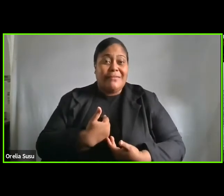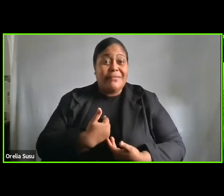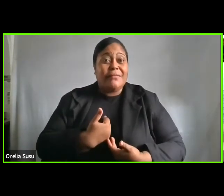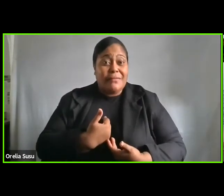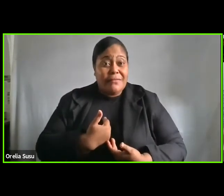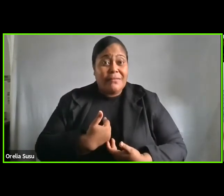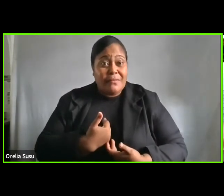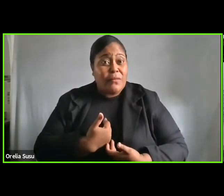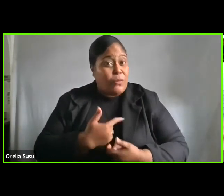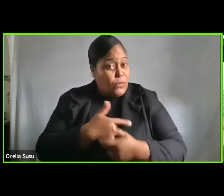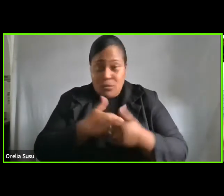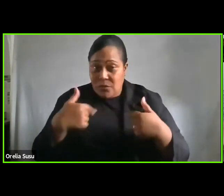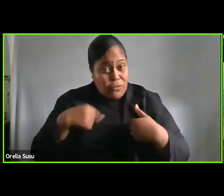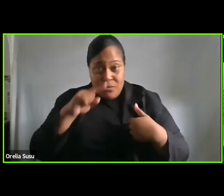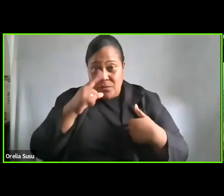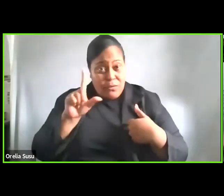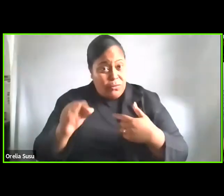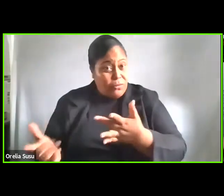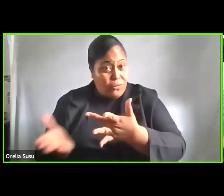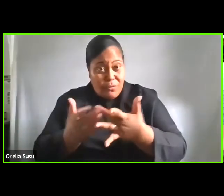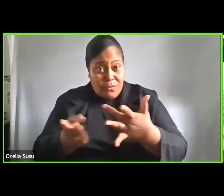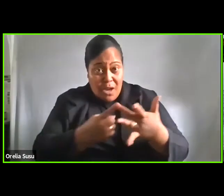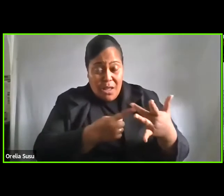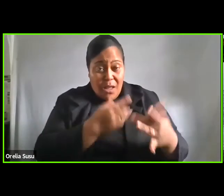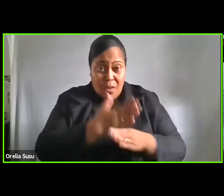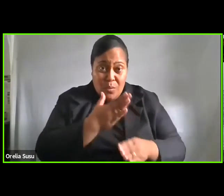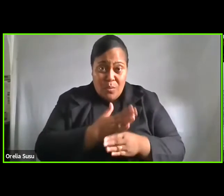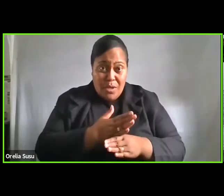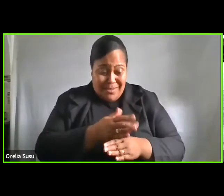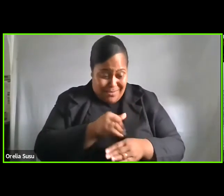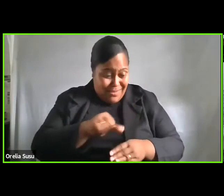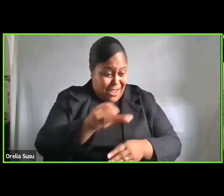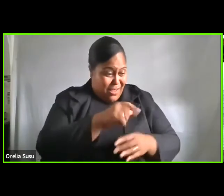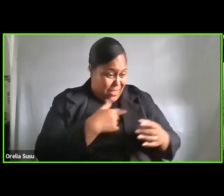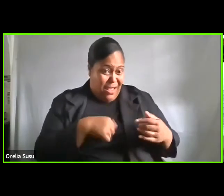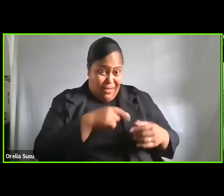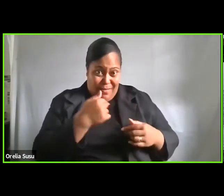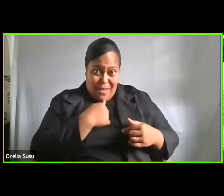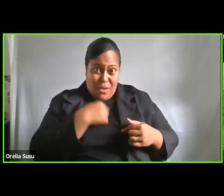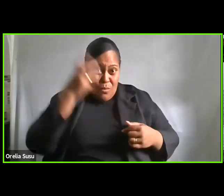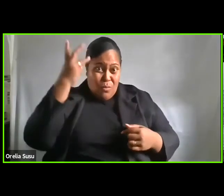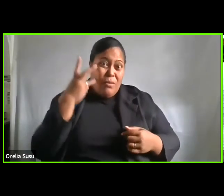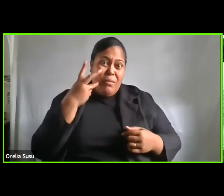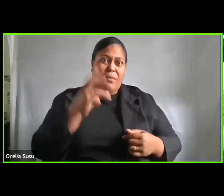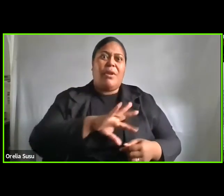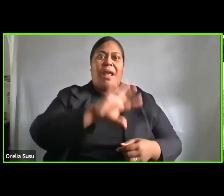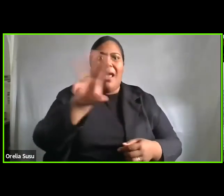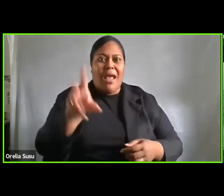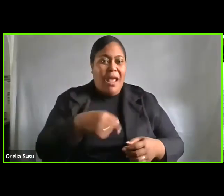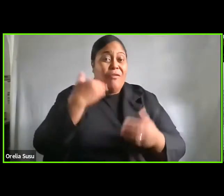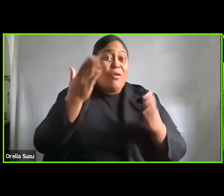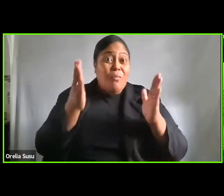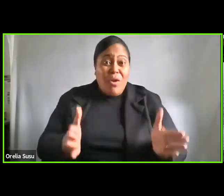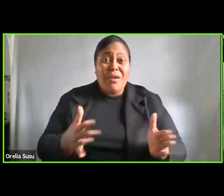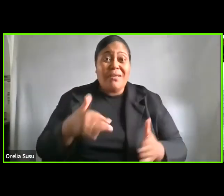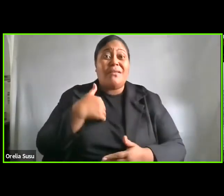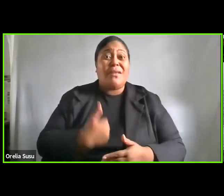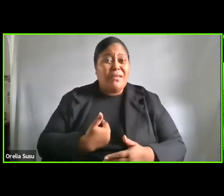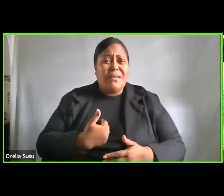this other work on any other area of our lives when everybody is absolutely exhausted. And there's no one listening